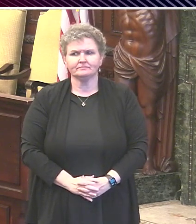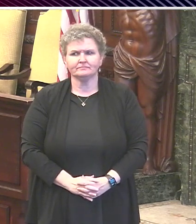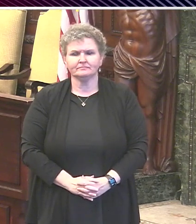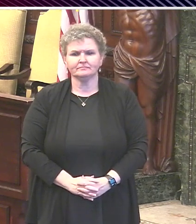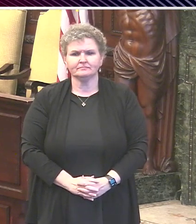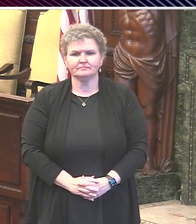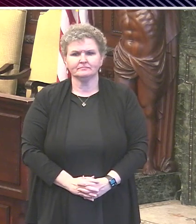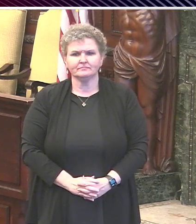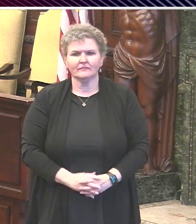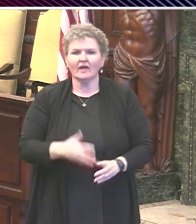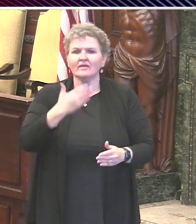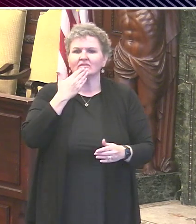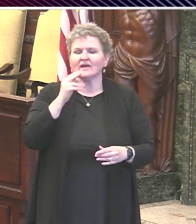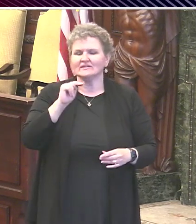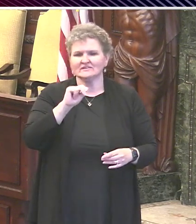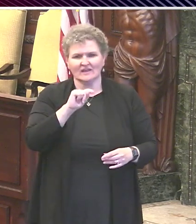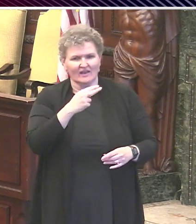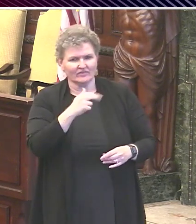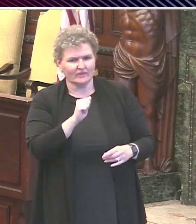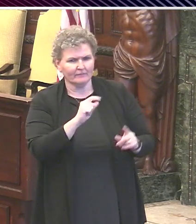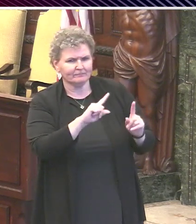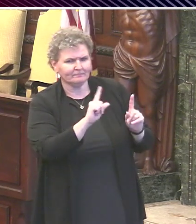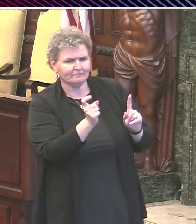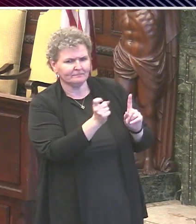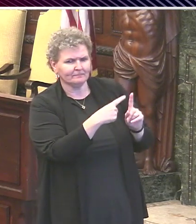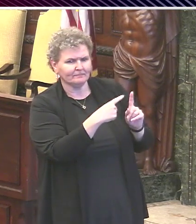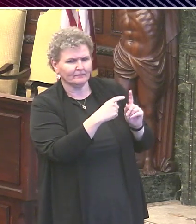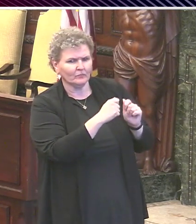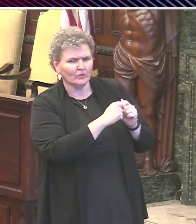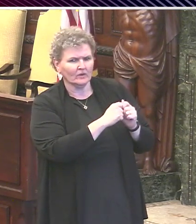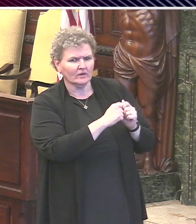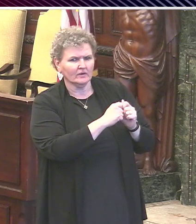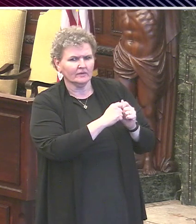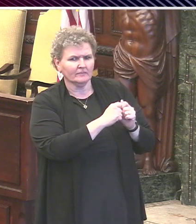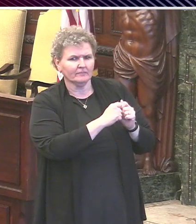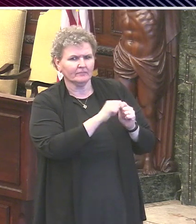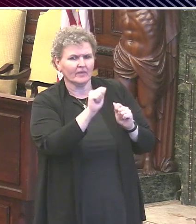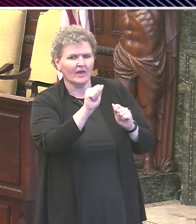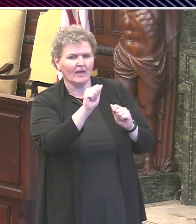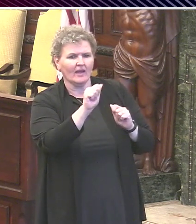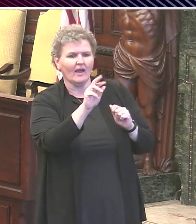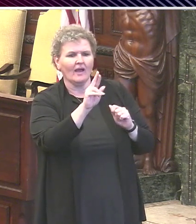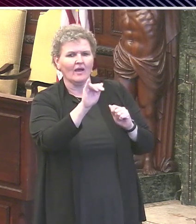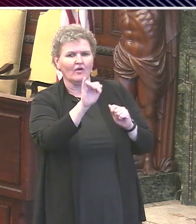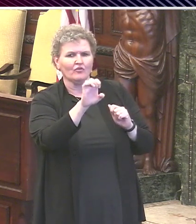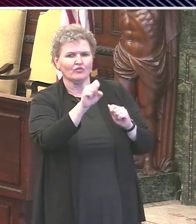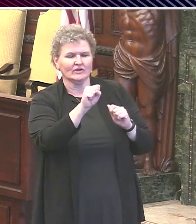Thanks, Natasha. We're going to go back to Shaira Arias of NBC 10 Telemundo.